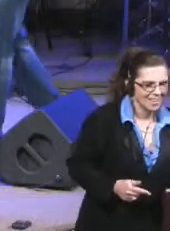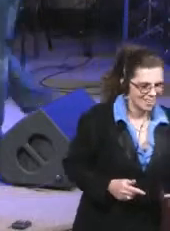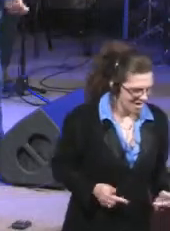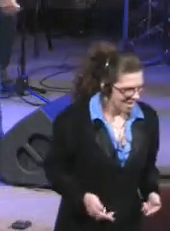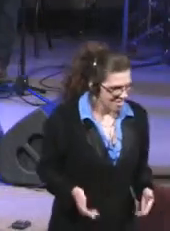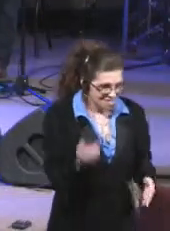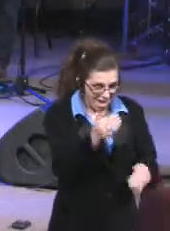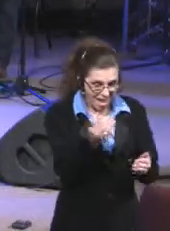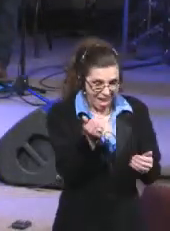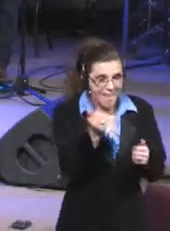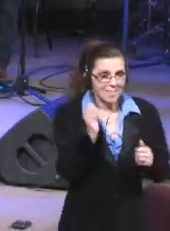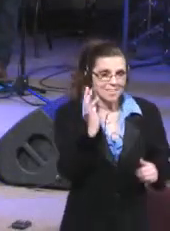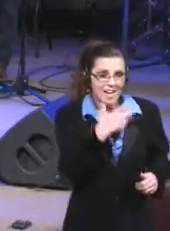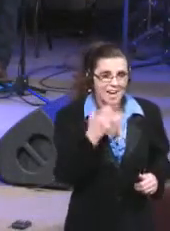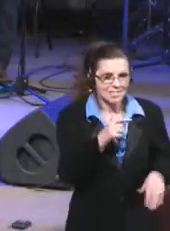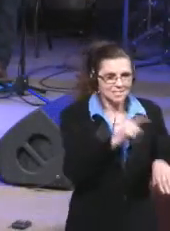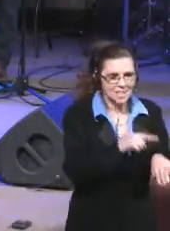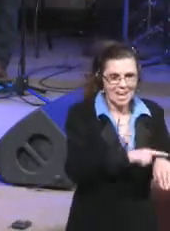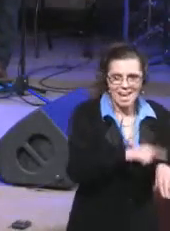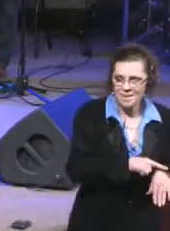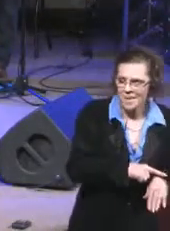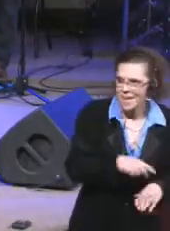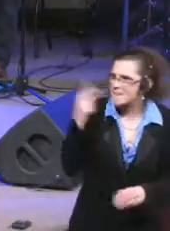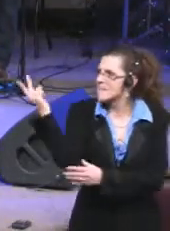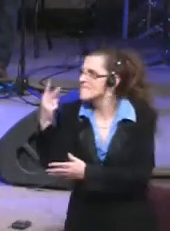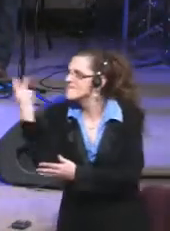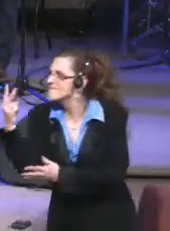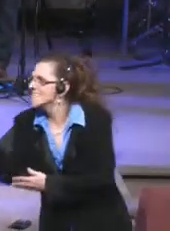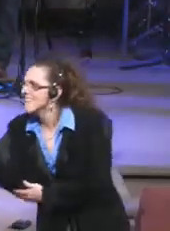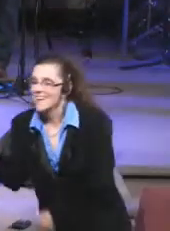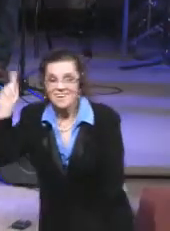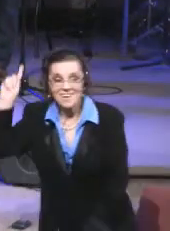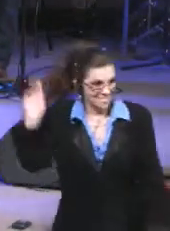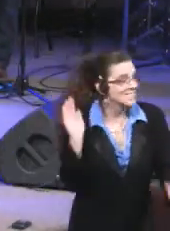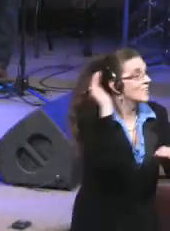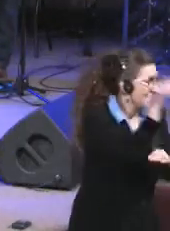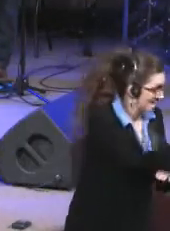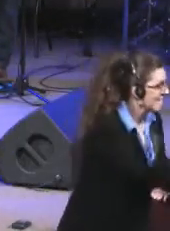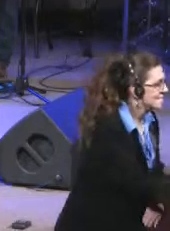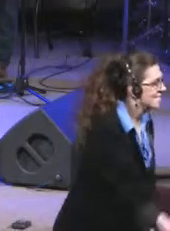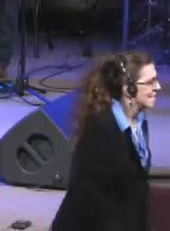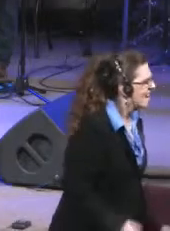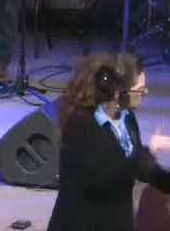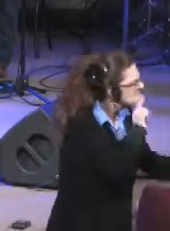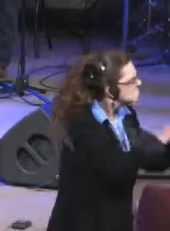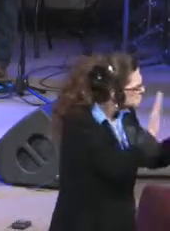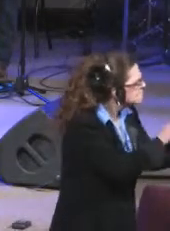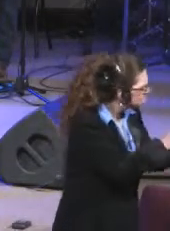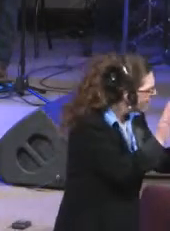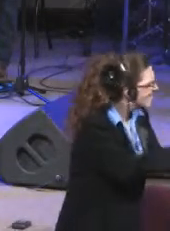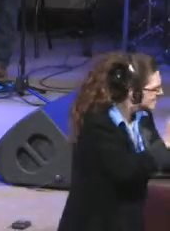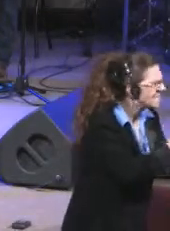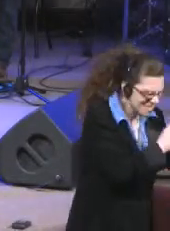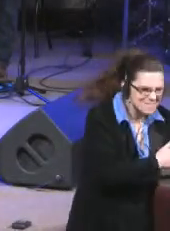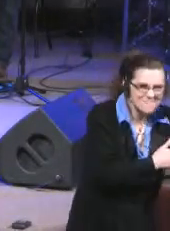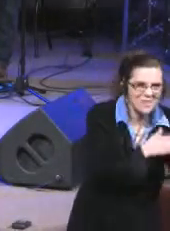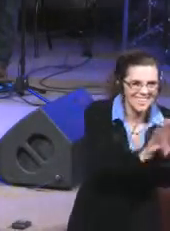of time, praise God that he's made us to be victorious because of his overcoming. Will you give him a hand clap of praise this